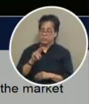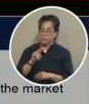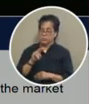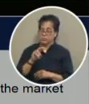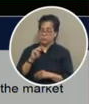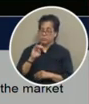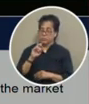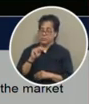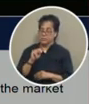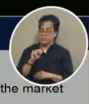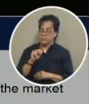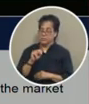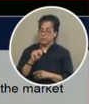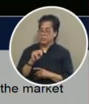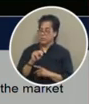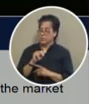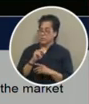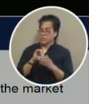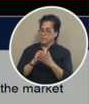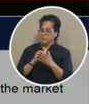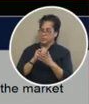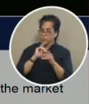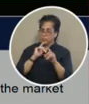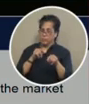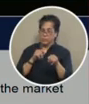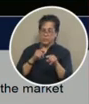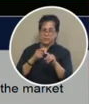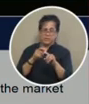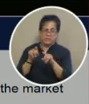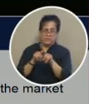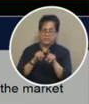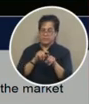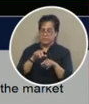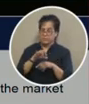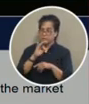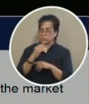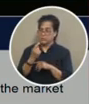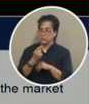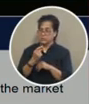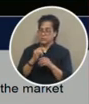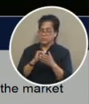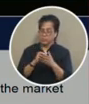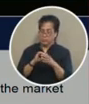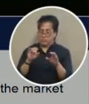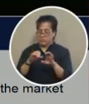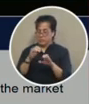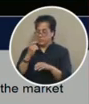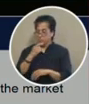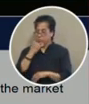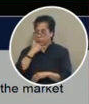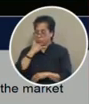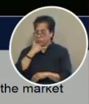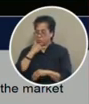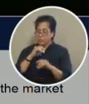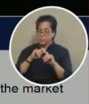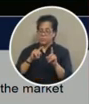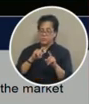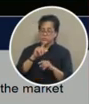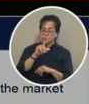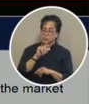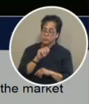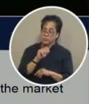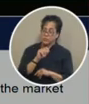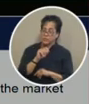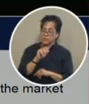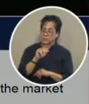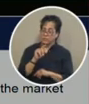time, I think somebody reported it as if they had found something that had been done wrong, and it was $20 million that